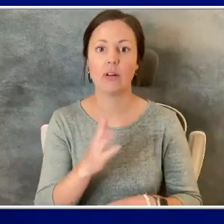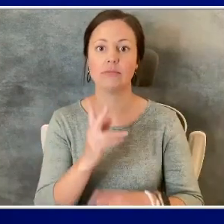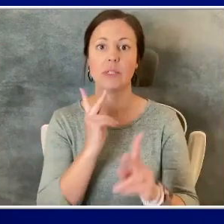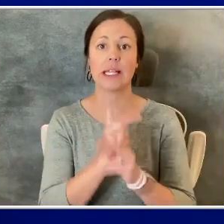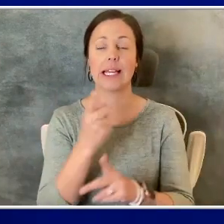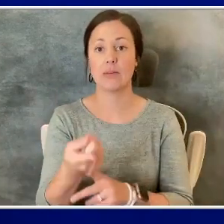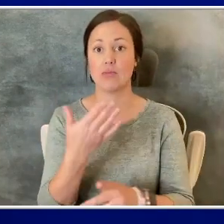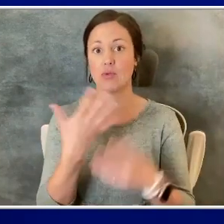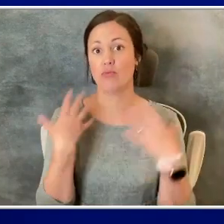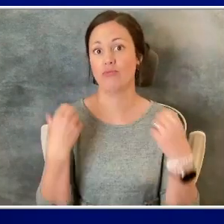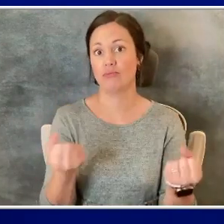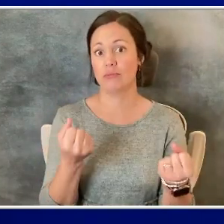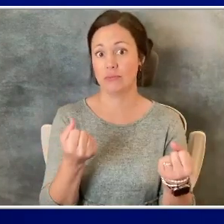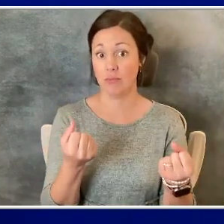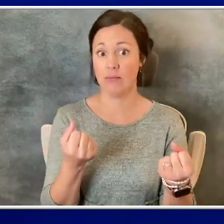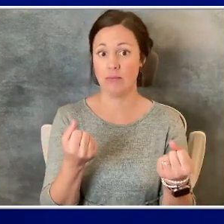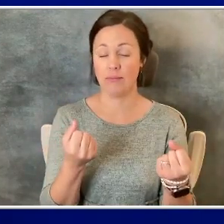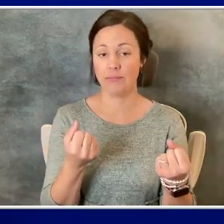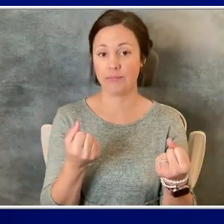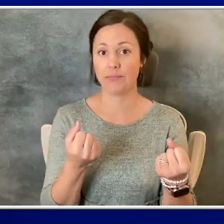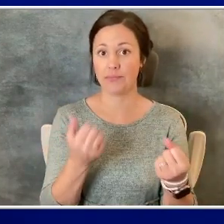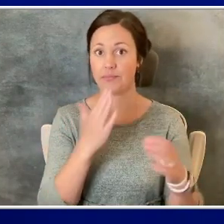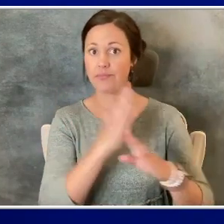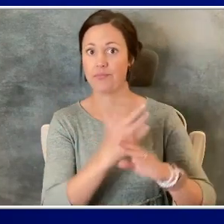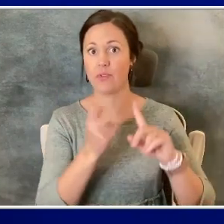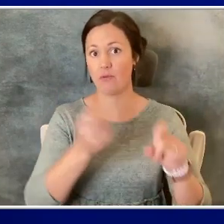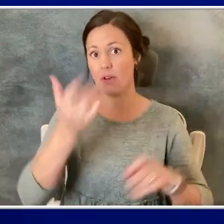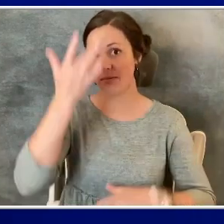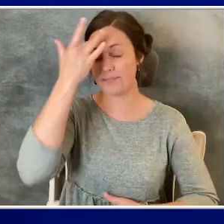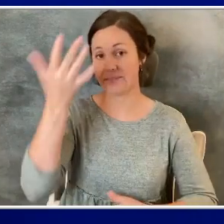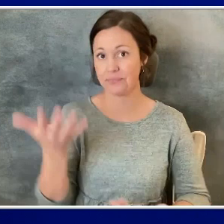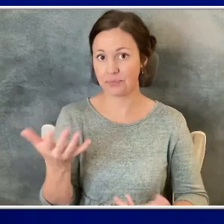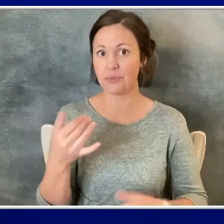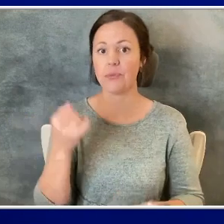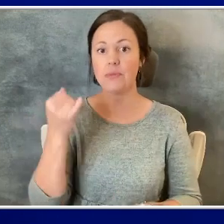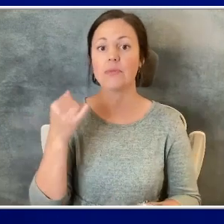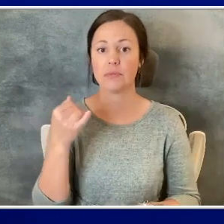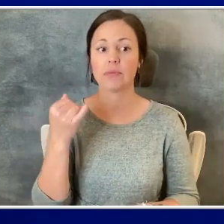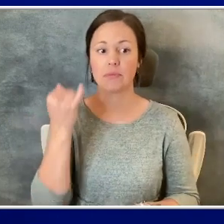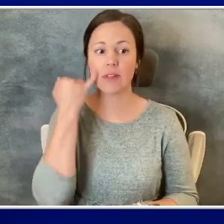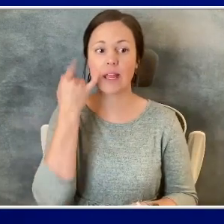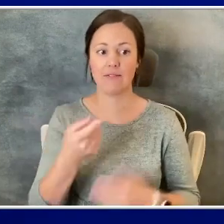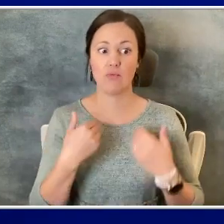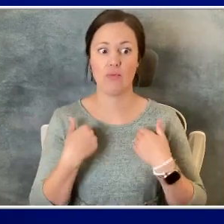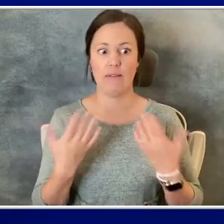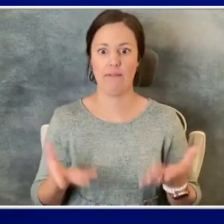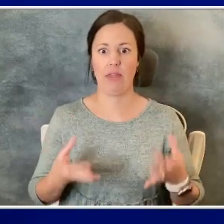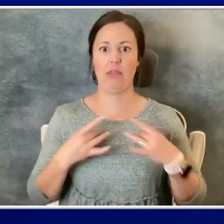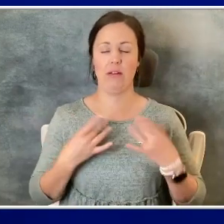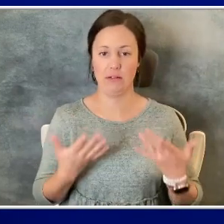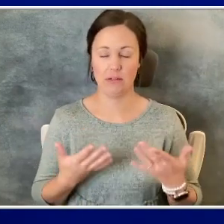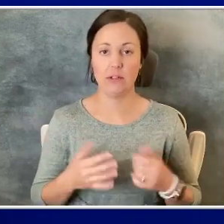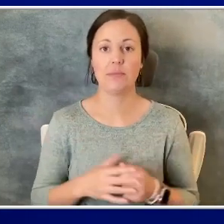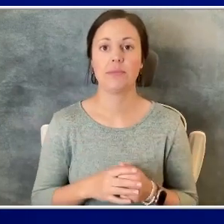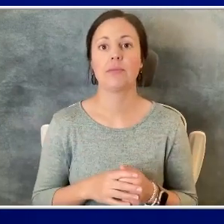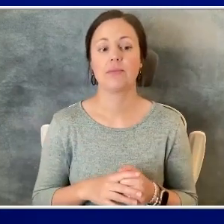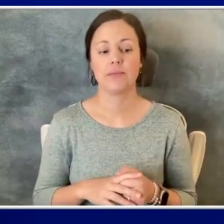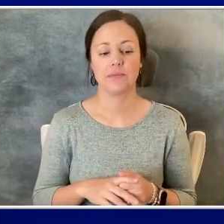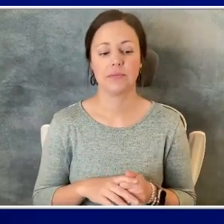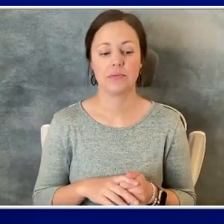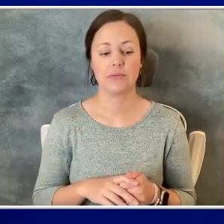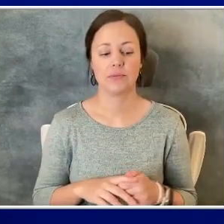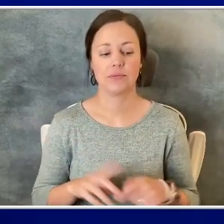from the disease process if you get any of these vaccine preventable diseases. But also, your body